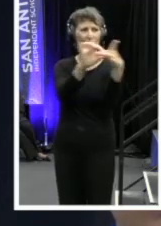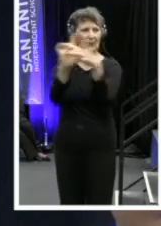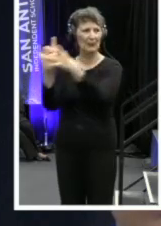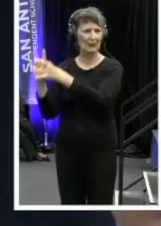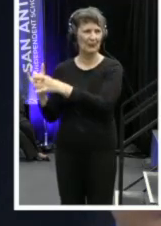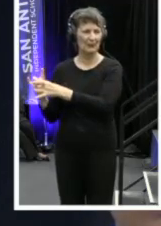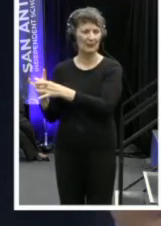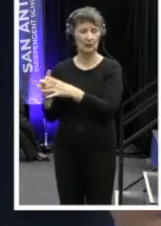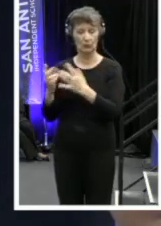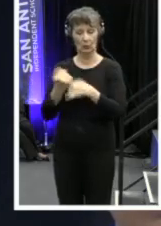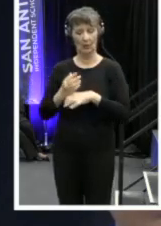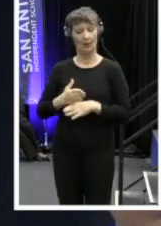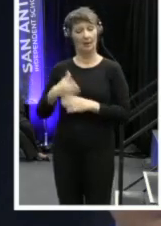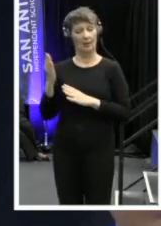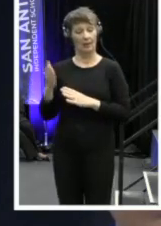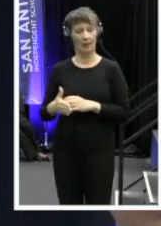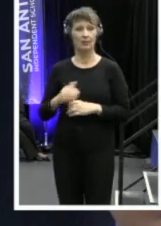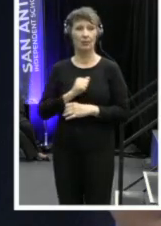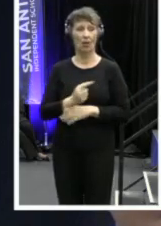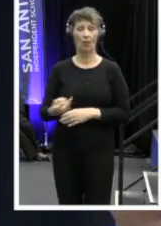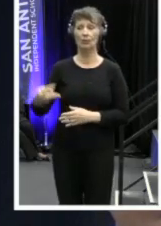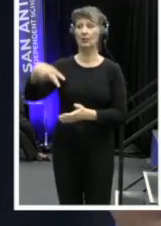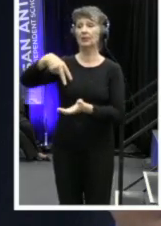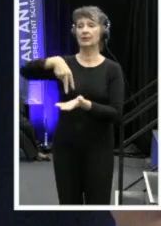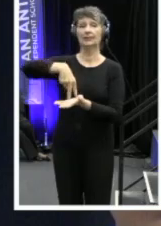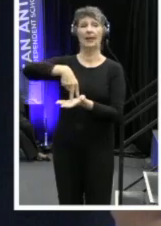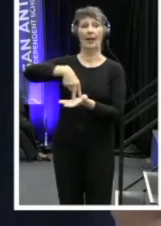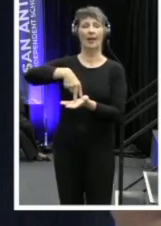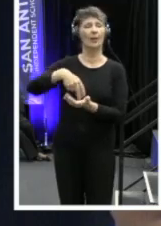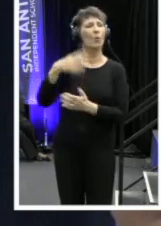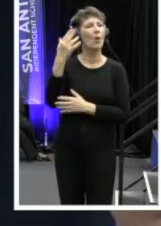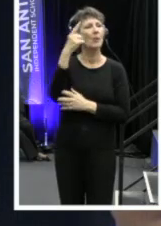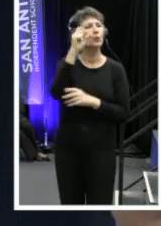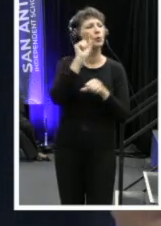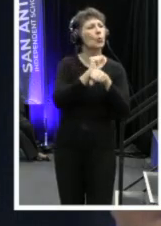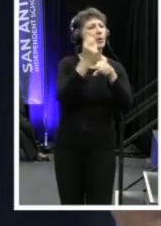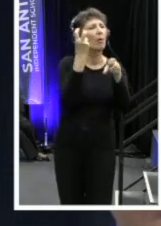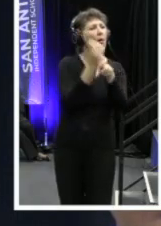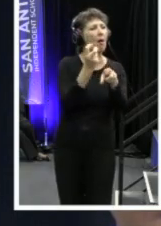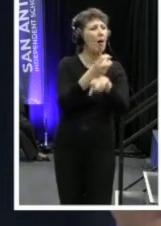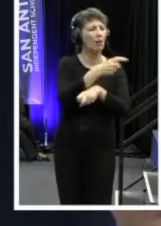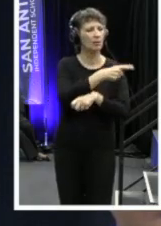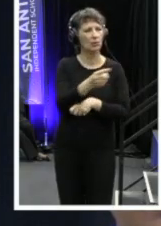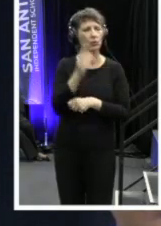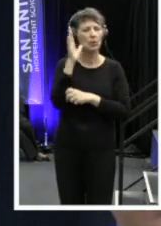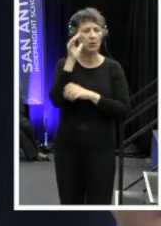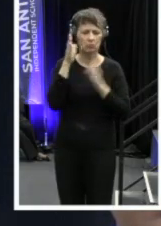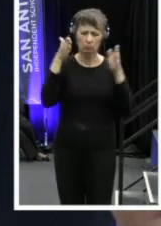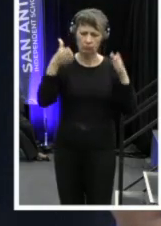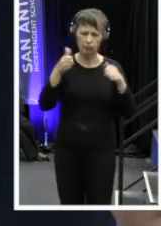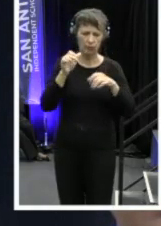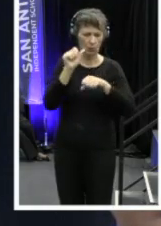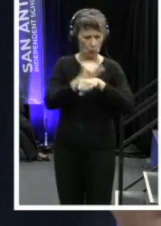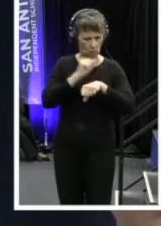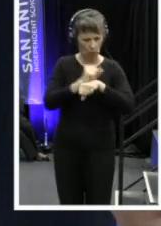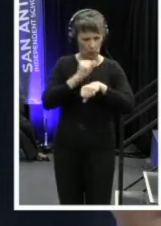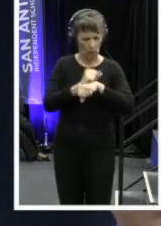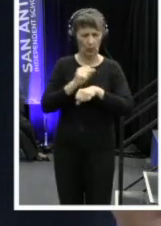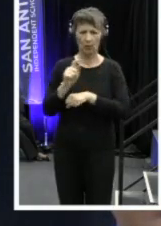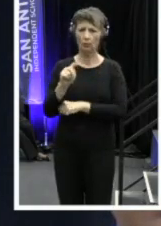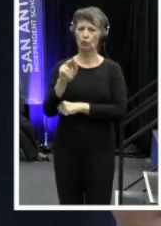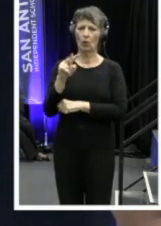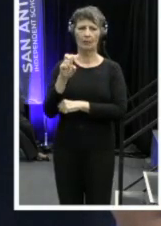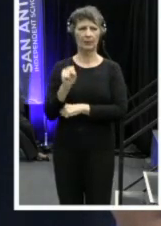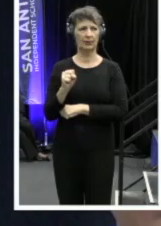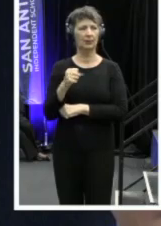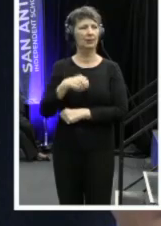At the end of this day, you all shall stand due to the hard work and dedication you have shown throughout your time at Travis.